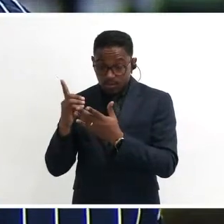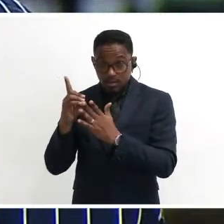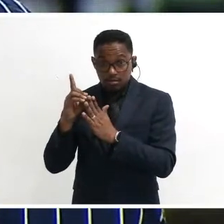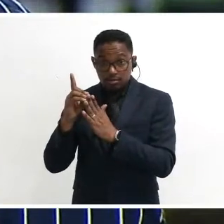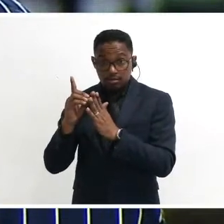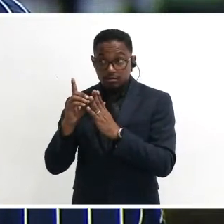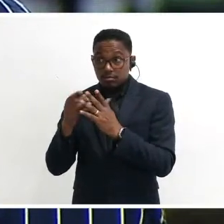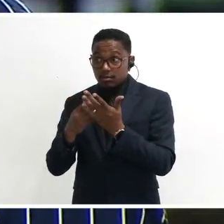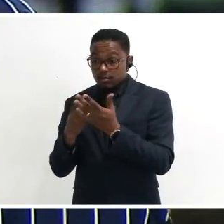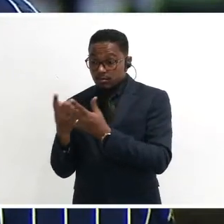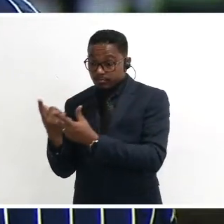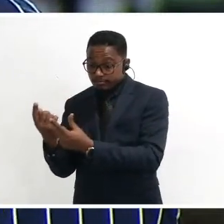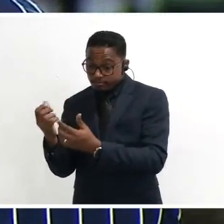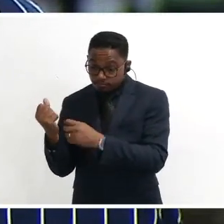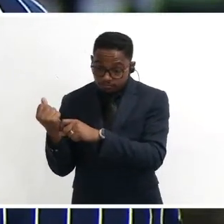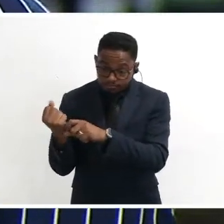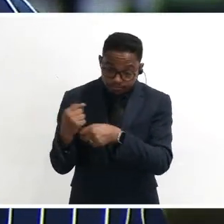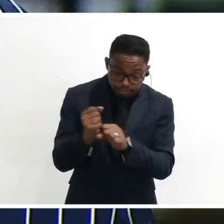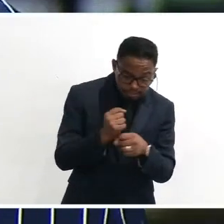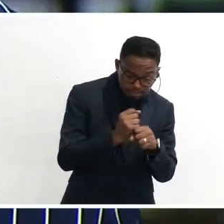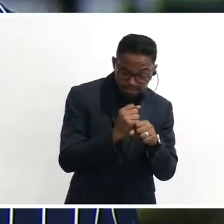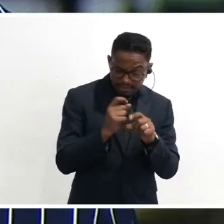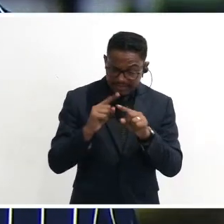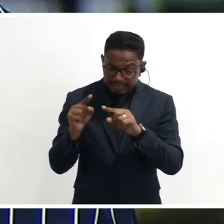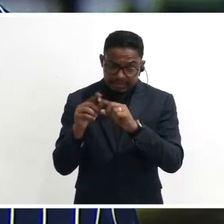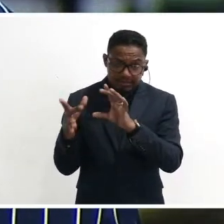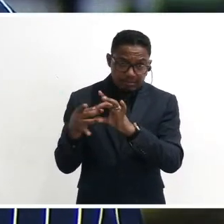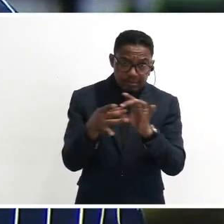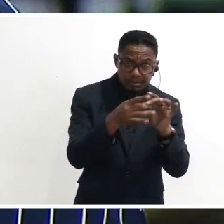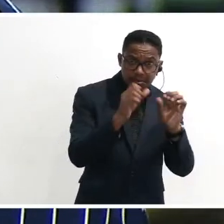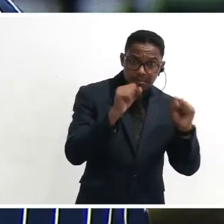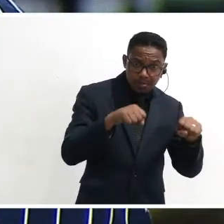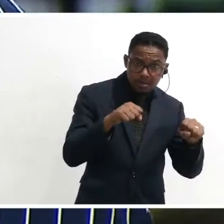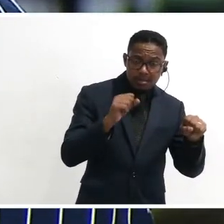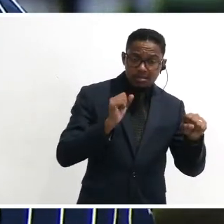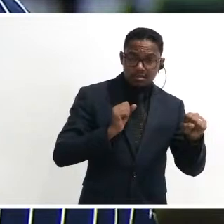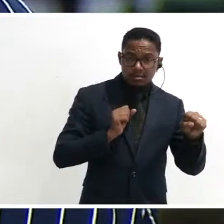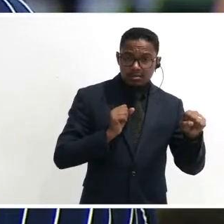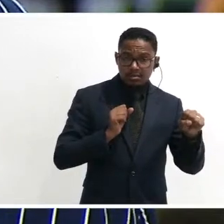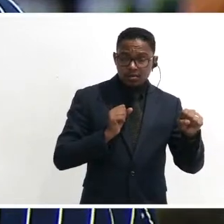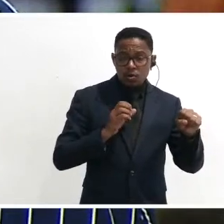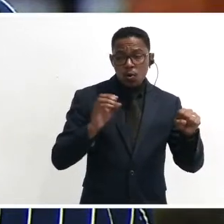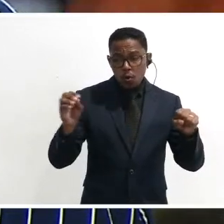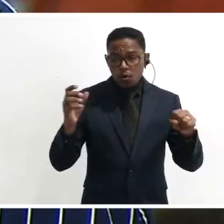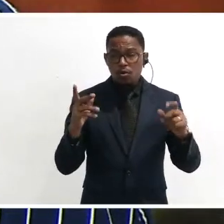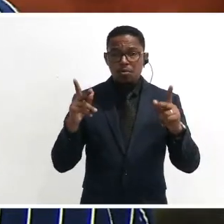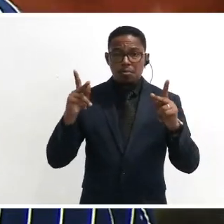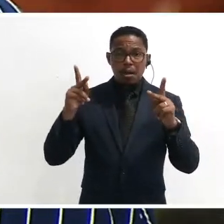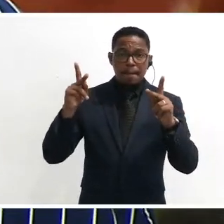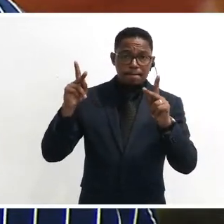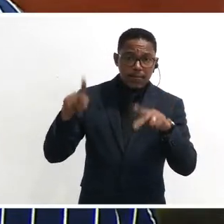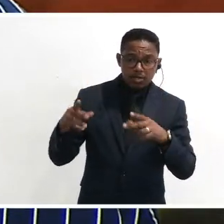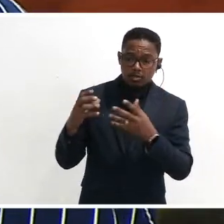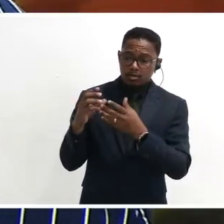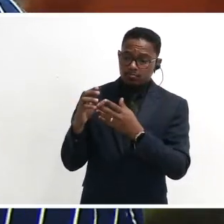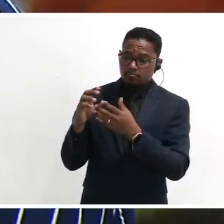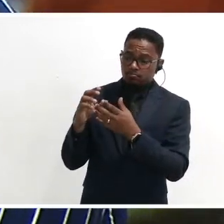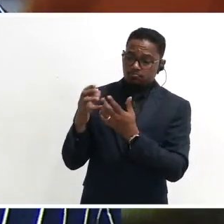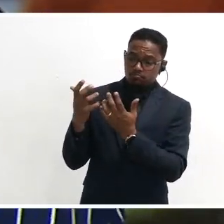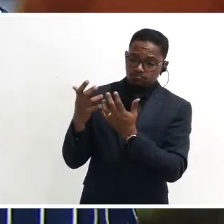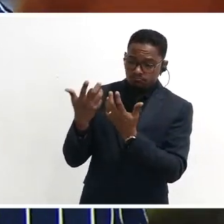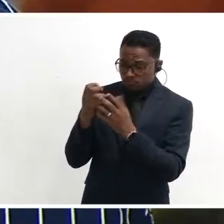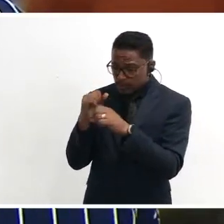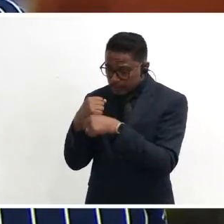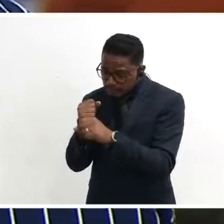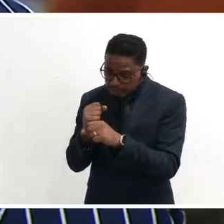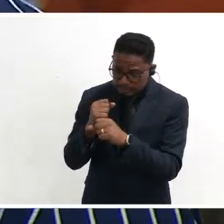de conexiones? Y si un fabricante puede el mismo microchip desarrollarlo con